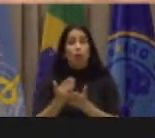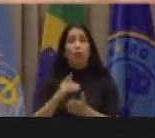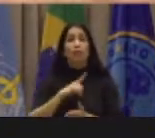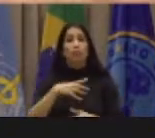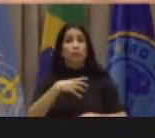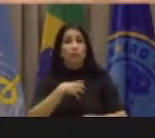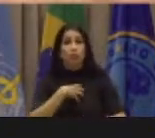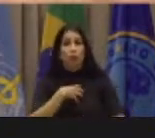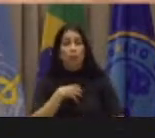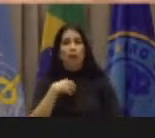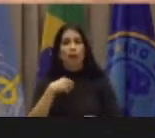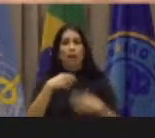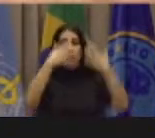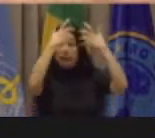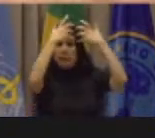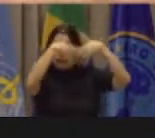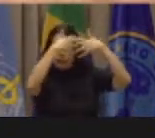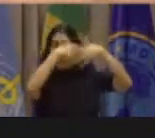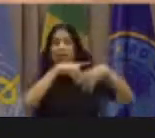Some patients came in with